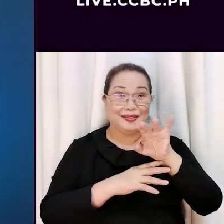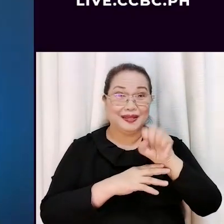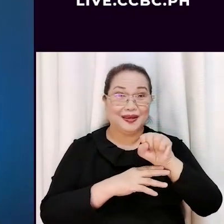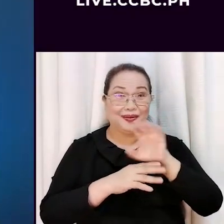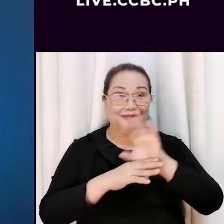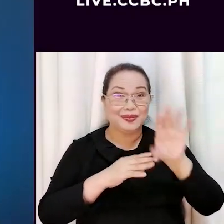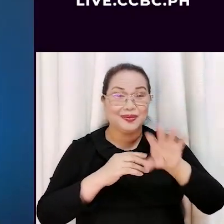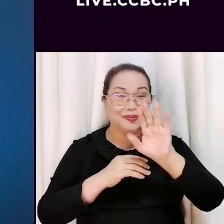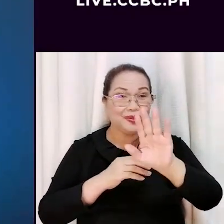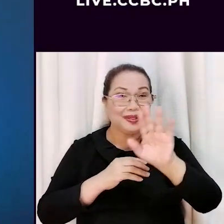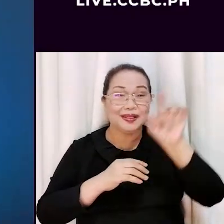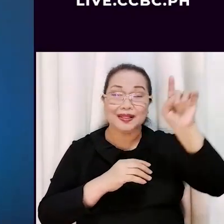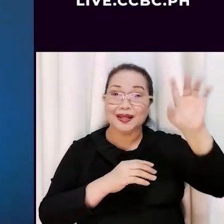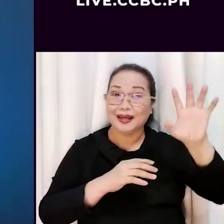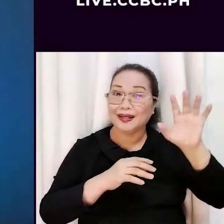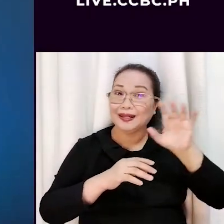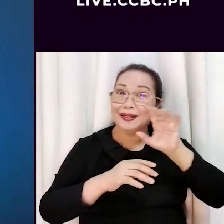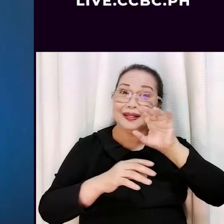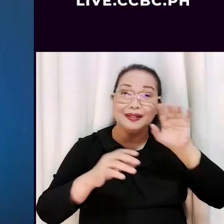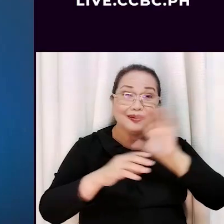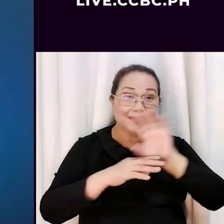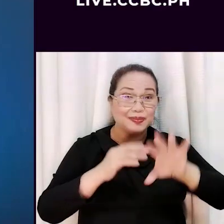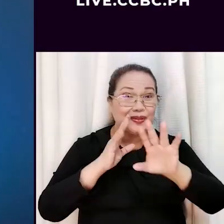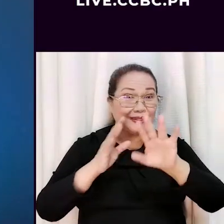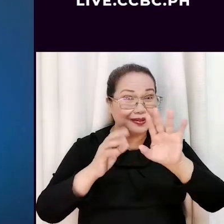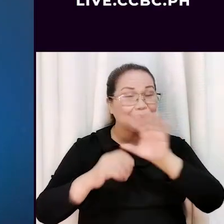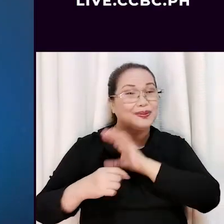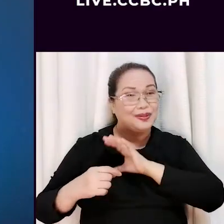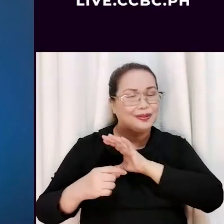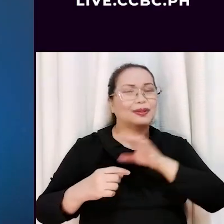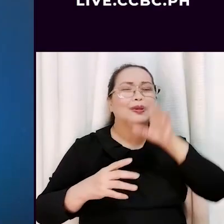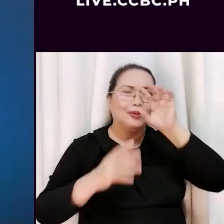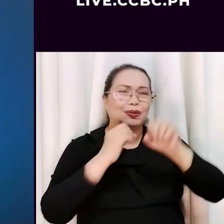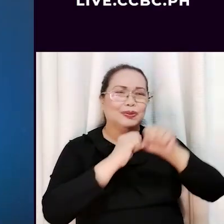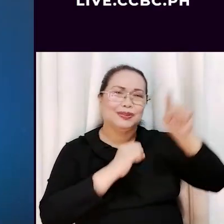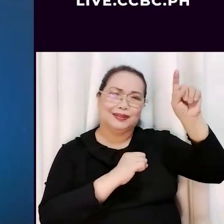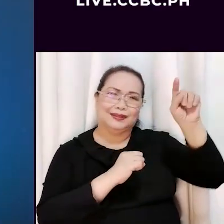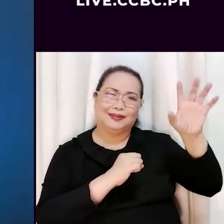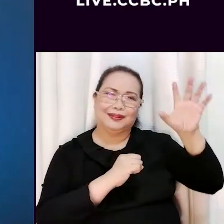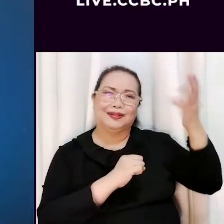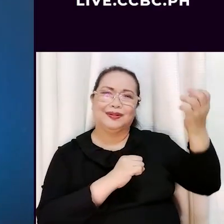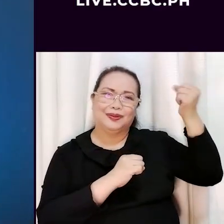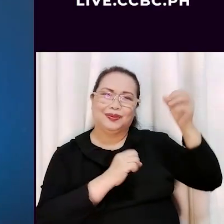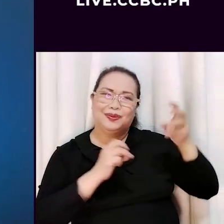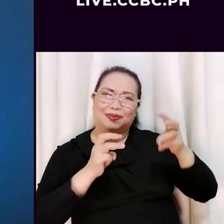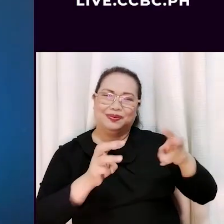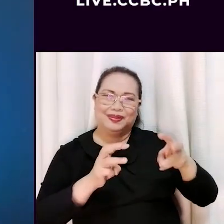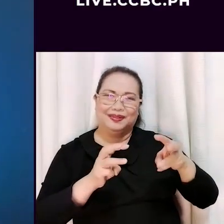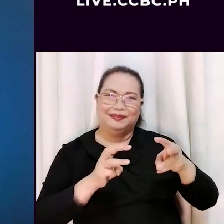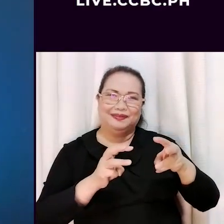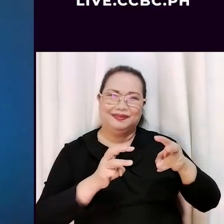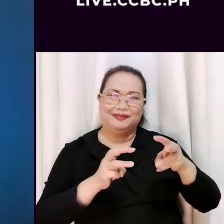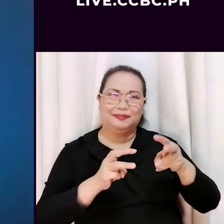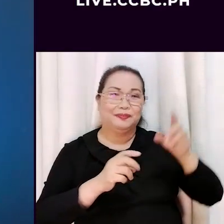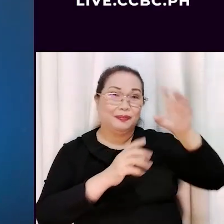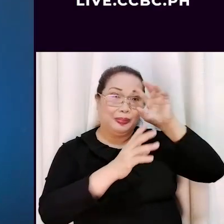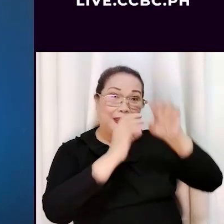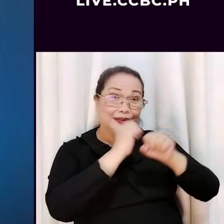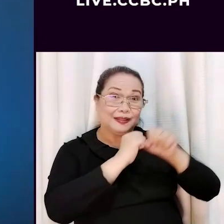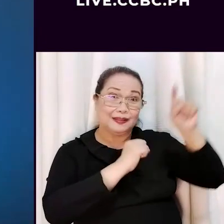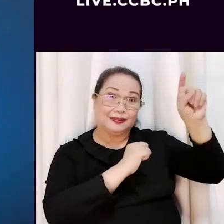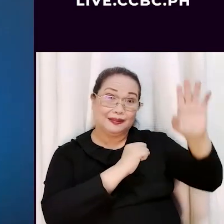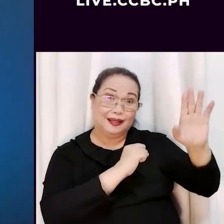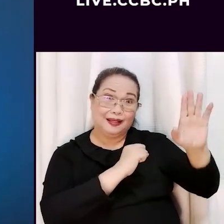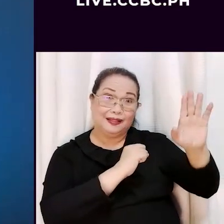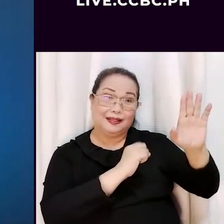your character, trust God and His ways. That's our action point. Trust God and His